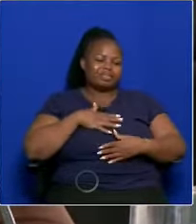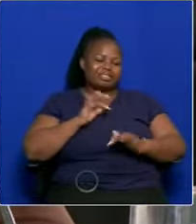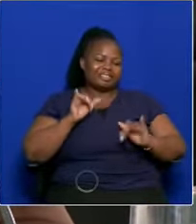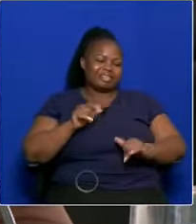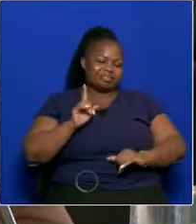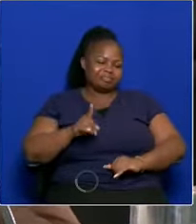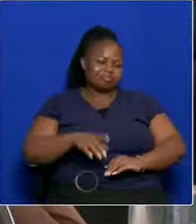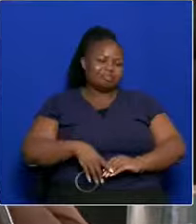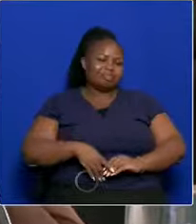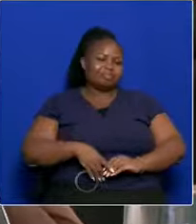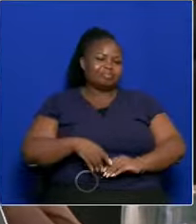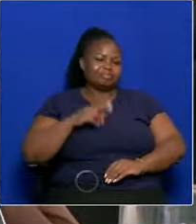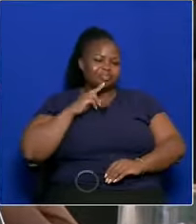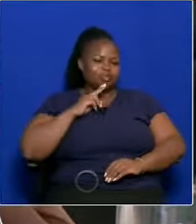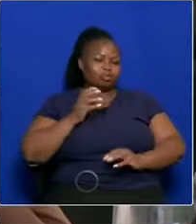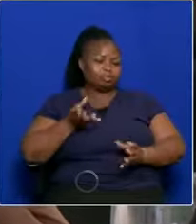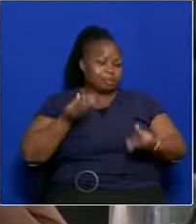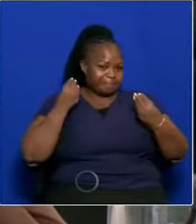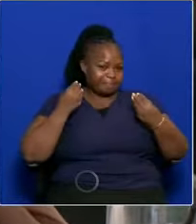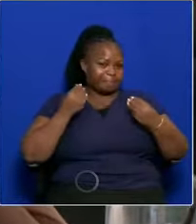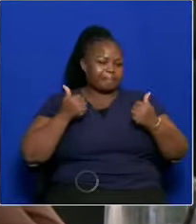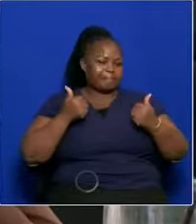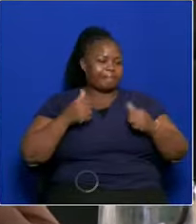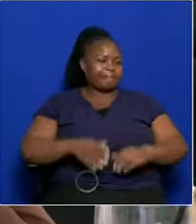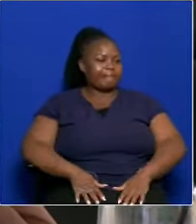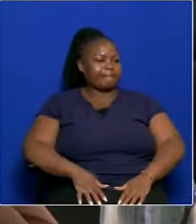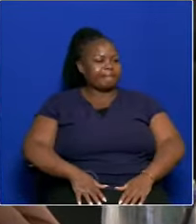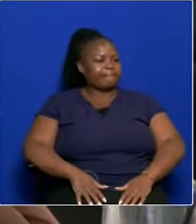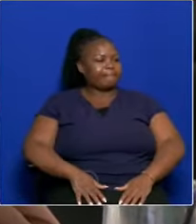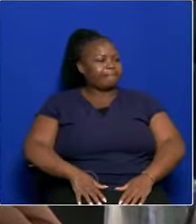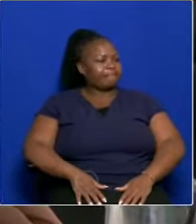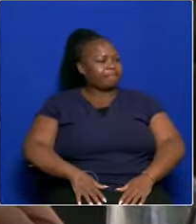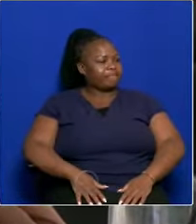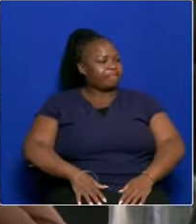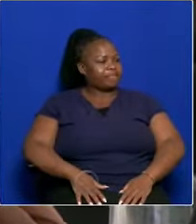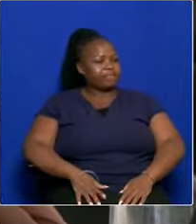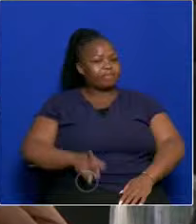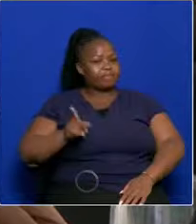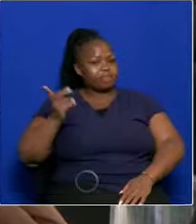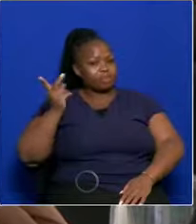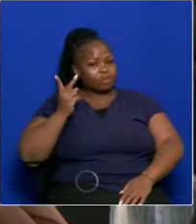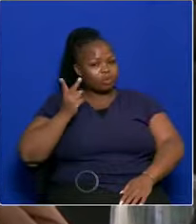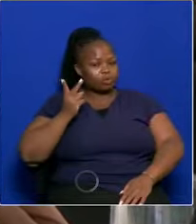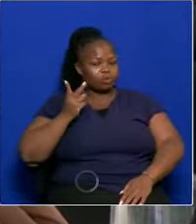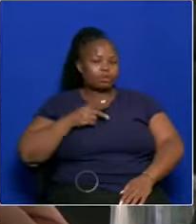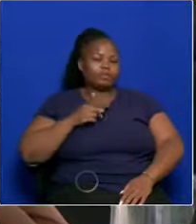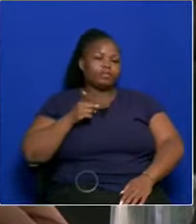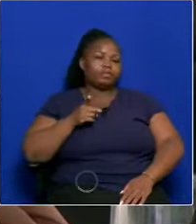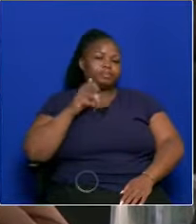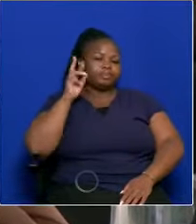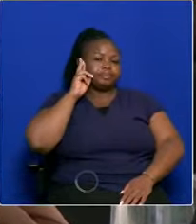on it. General, if you also have regard to,